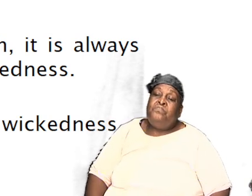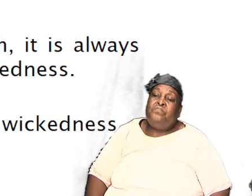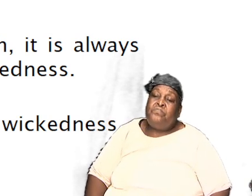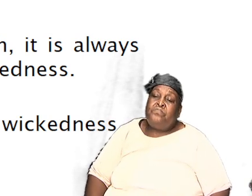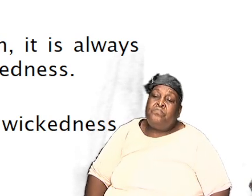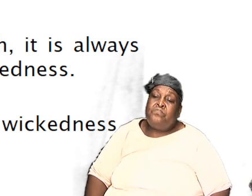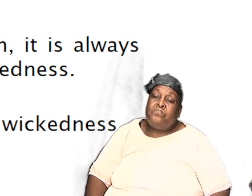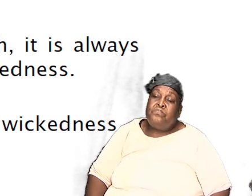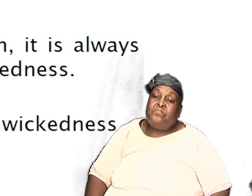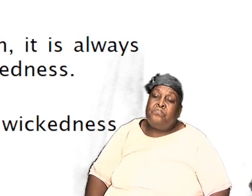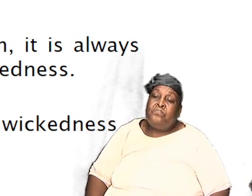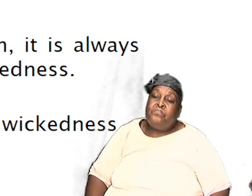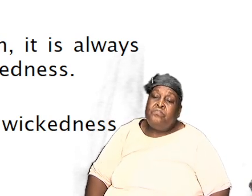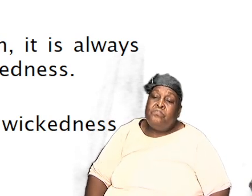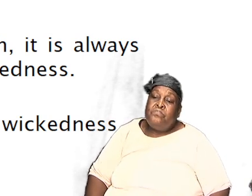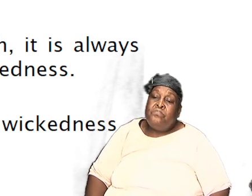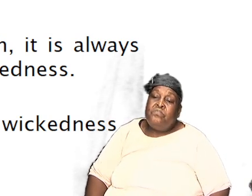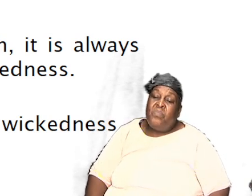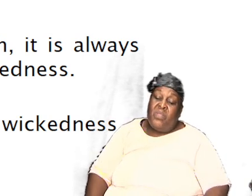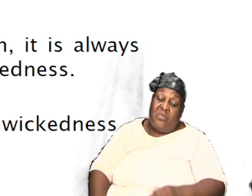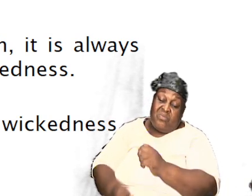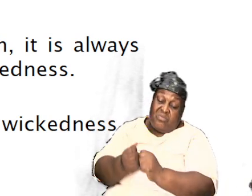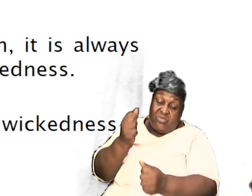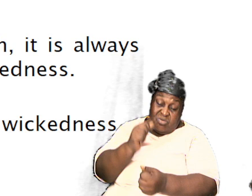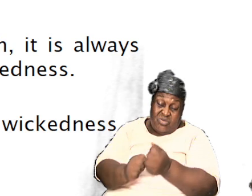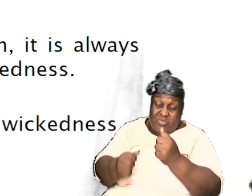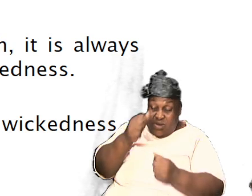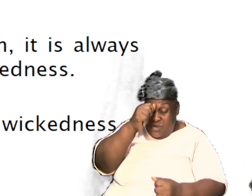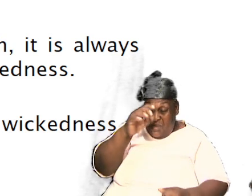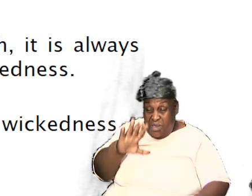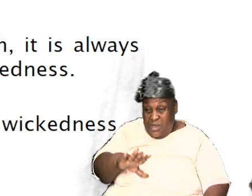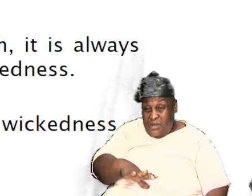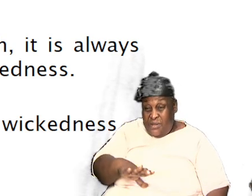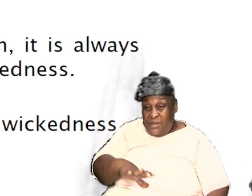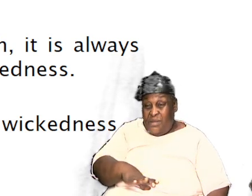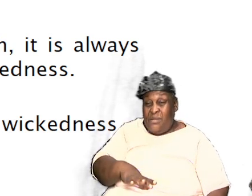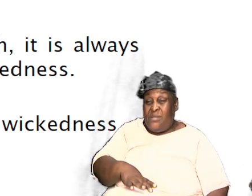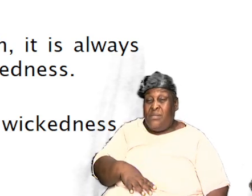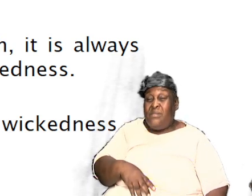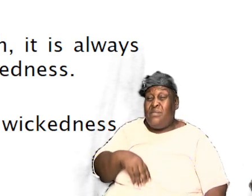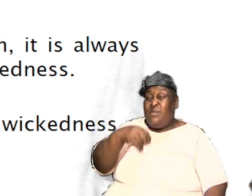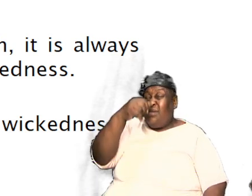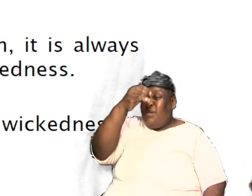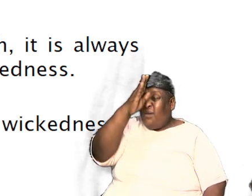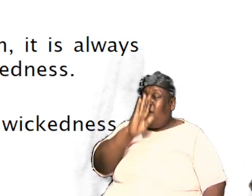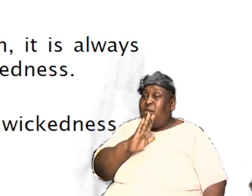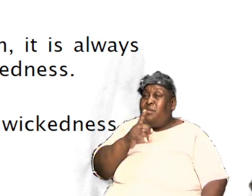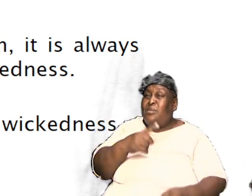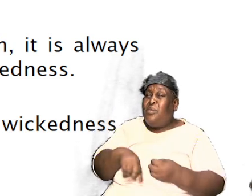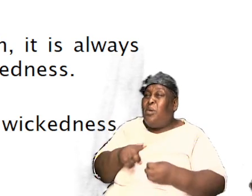And I am going to act. I am going to destroy them. So again, God was about to act,